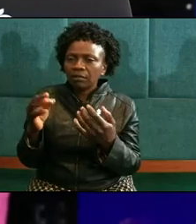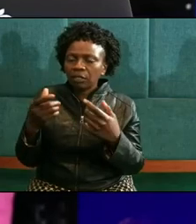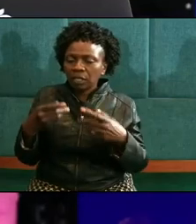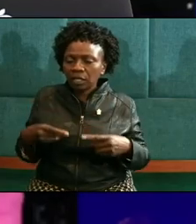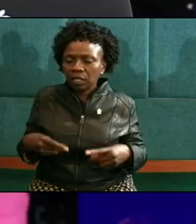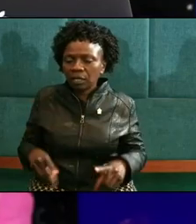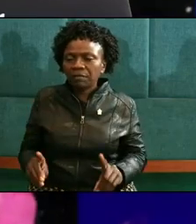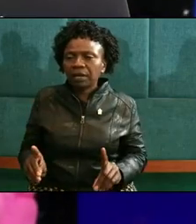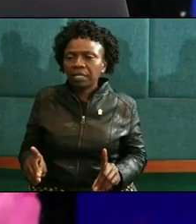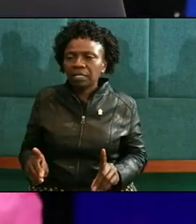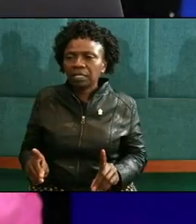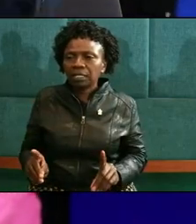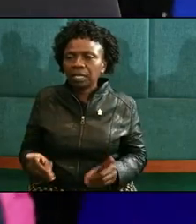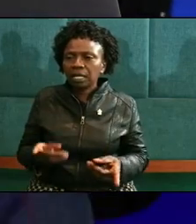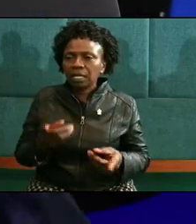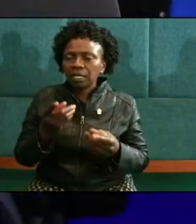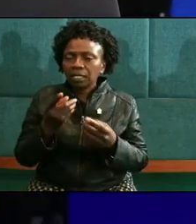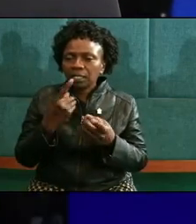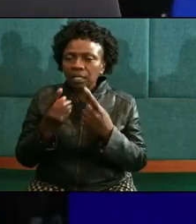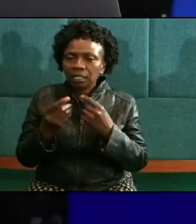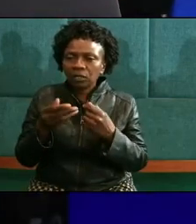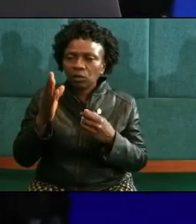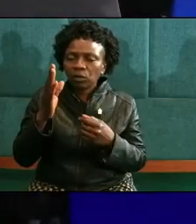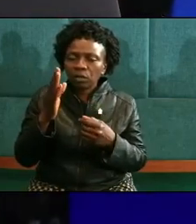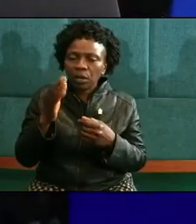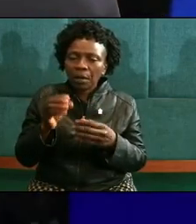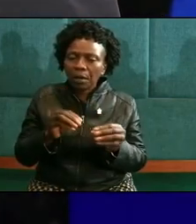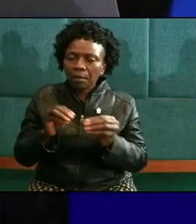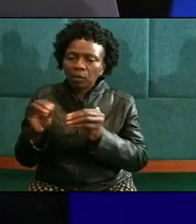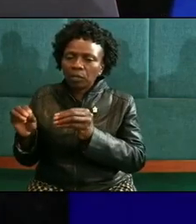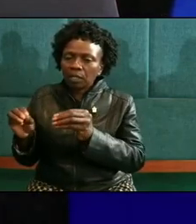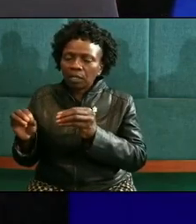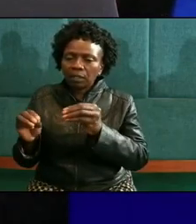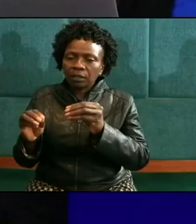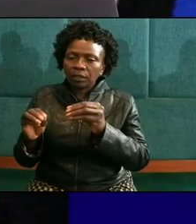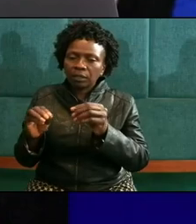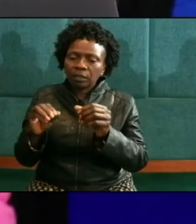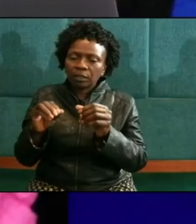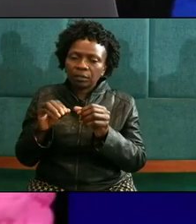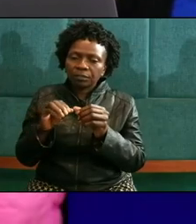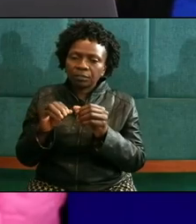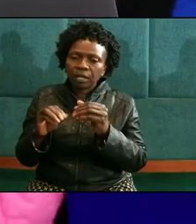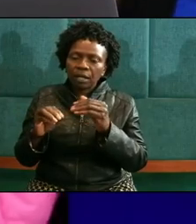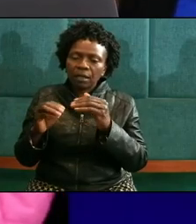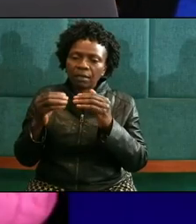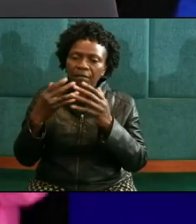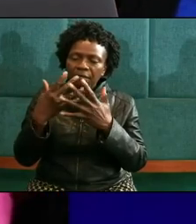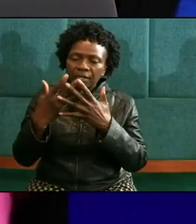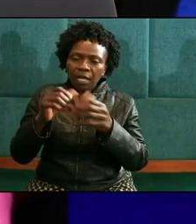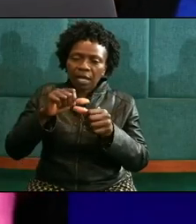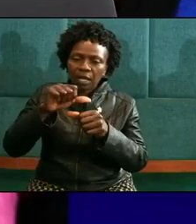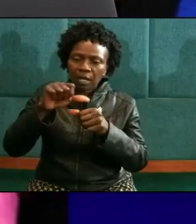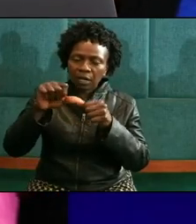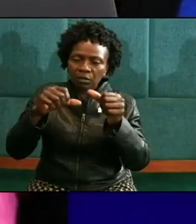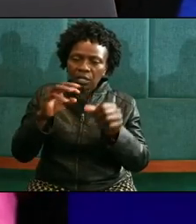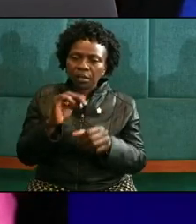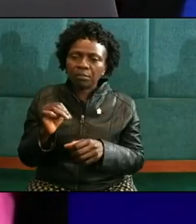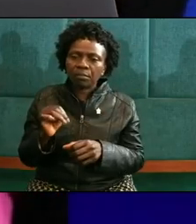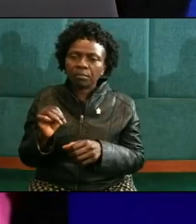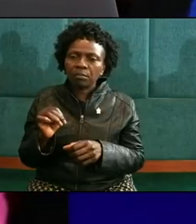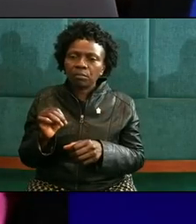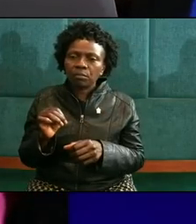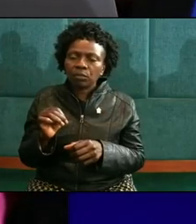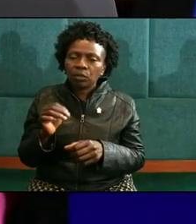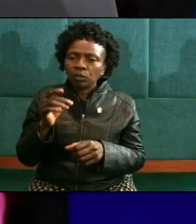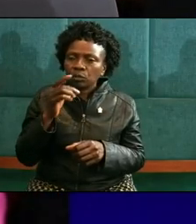deliverance. And says, God, put an edge around them, or else not one of them will be saved in the